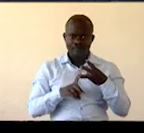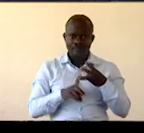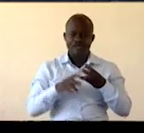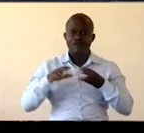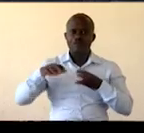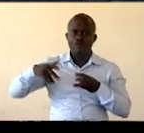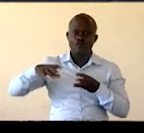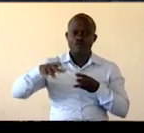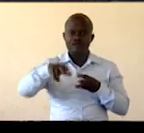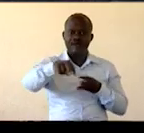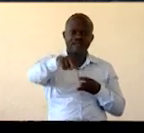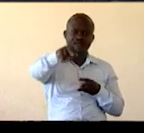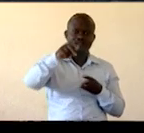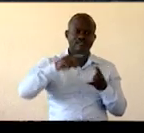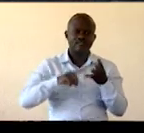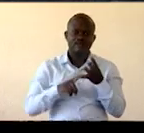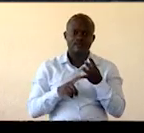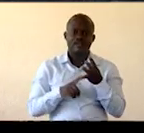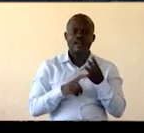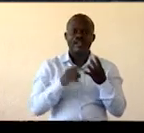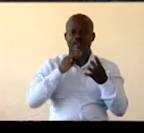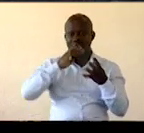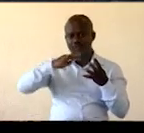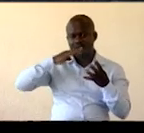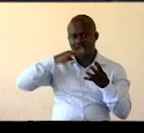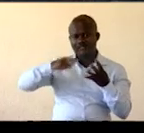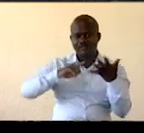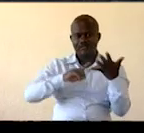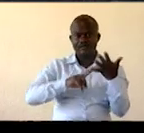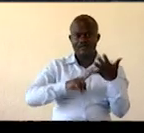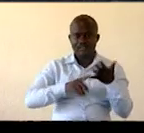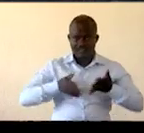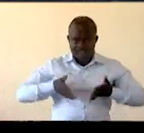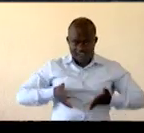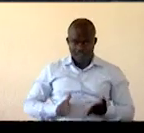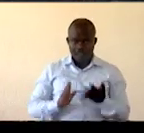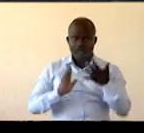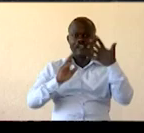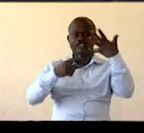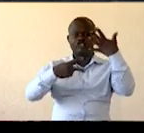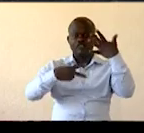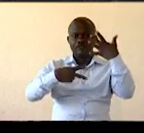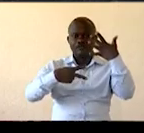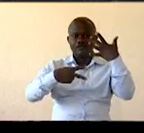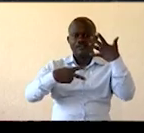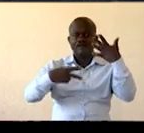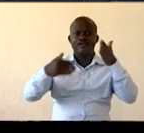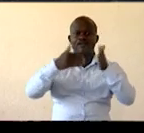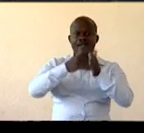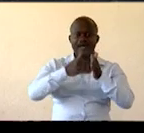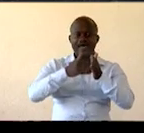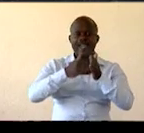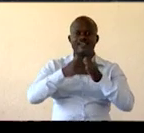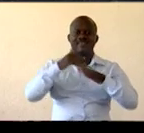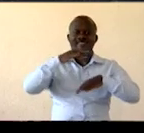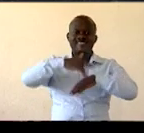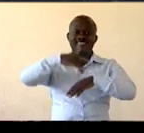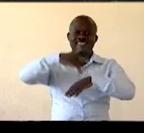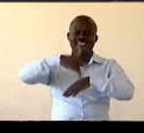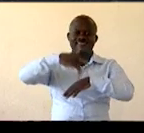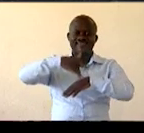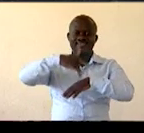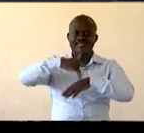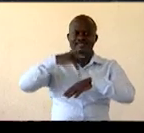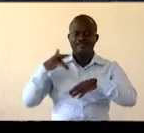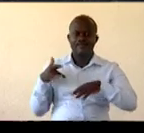movement, excretion, reproduction, and sensitivity. So,